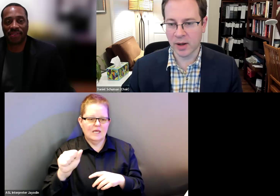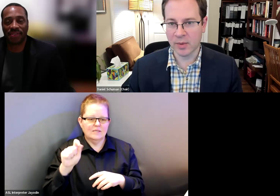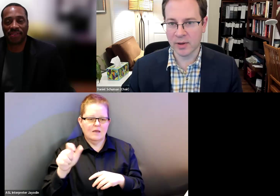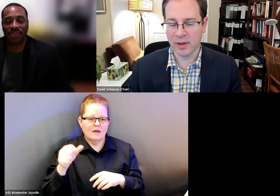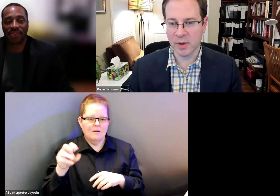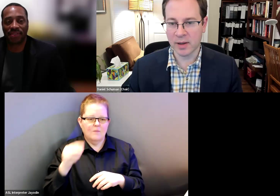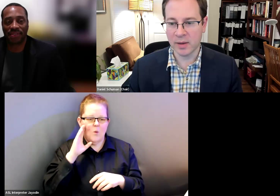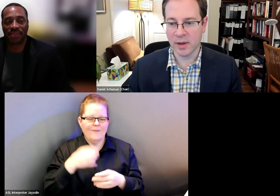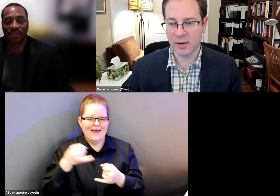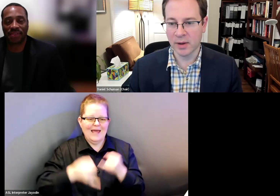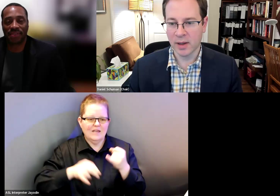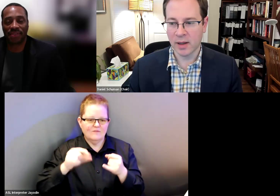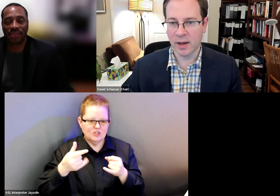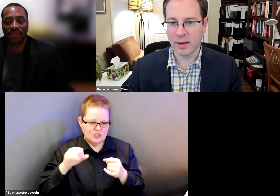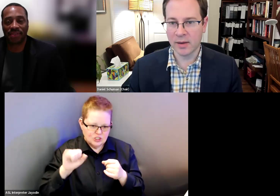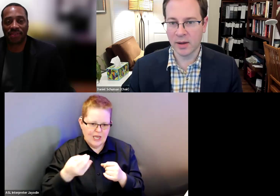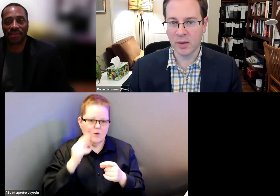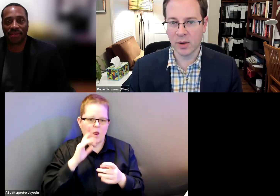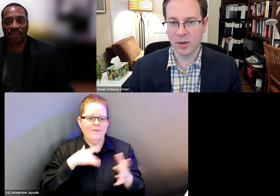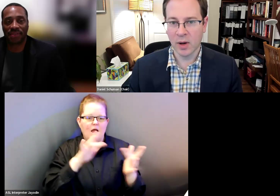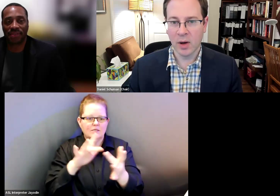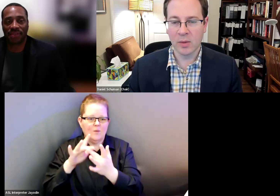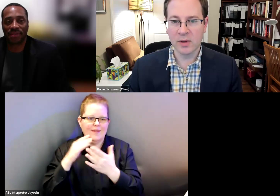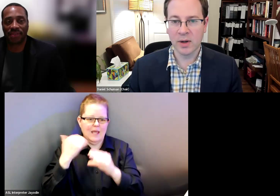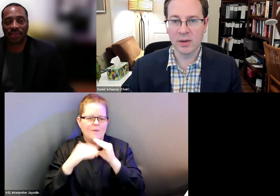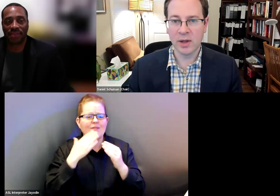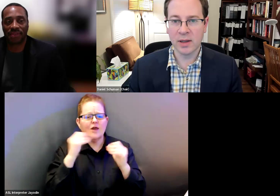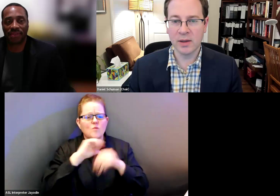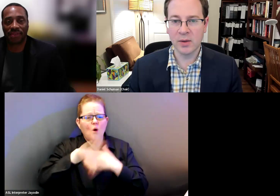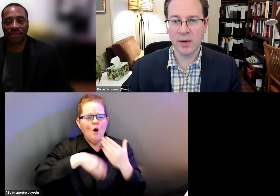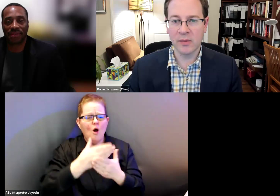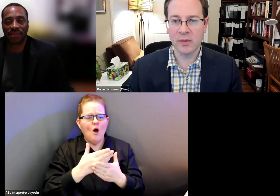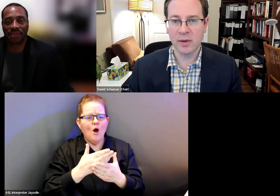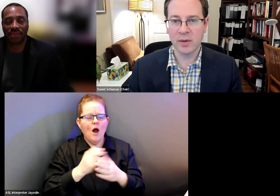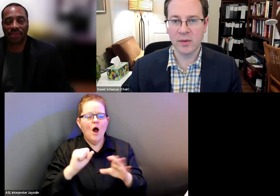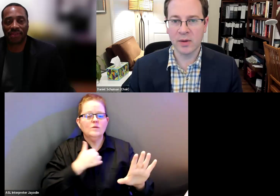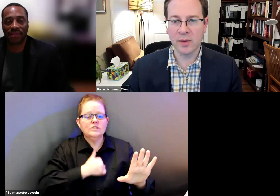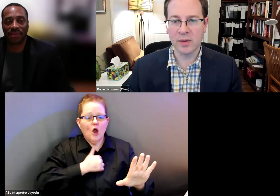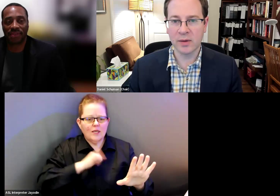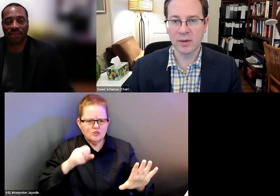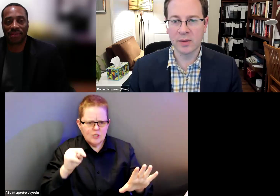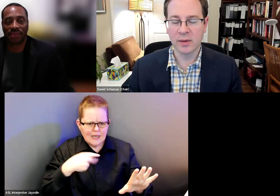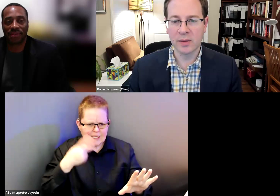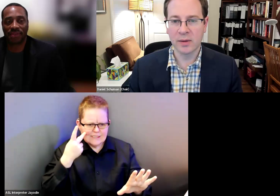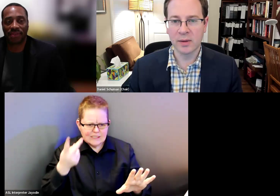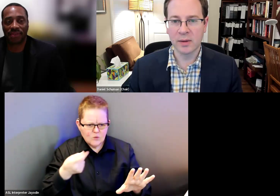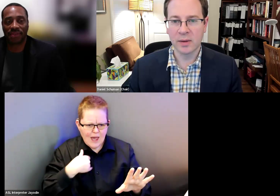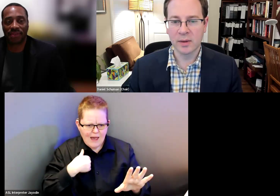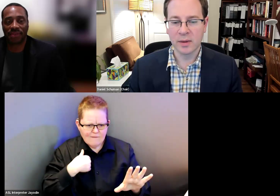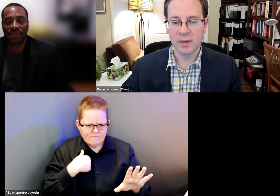talked about. I'll be in touch by email. Thank you all. Oh, sorry, John, I see you have an intervention.